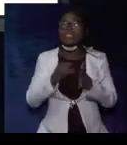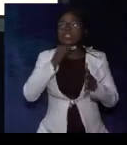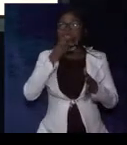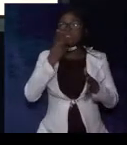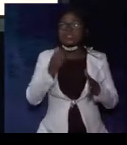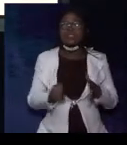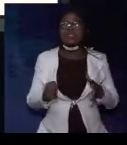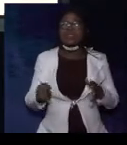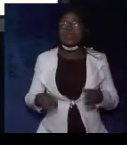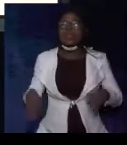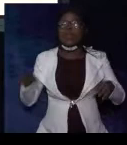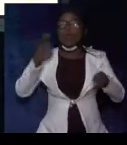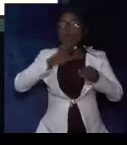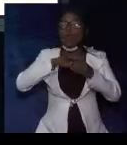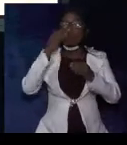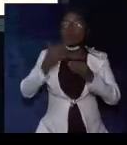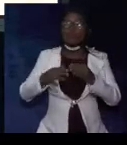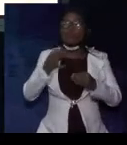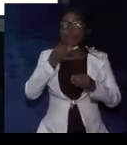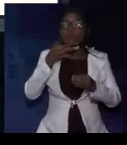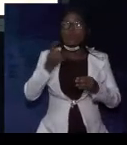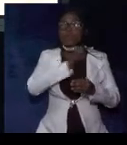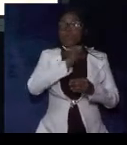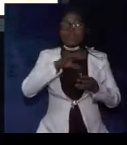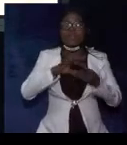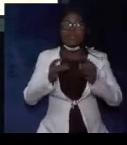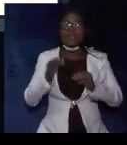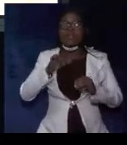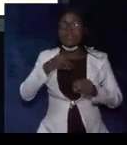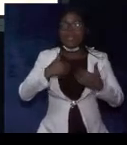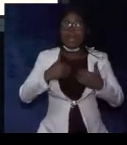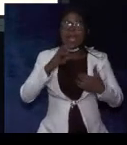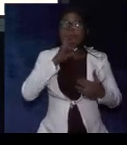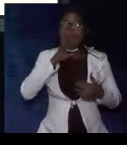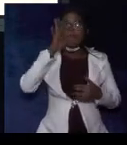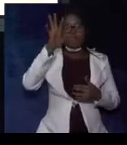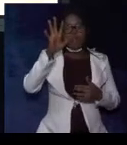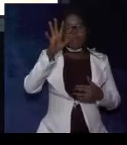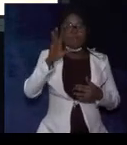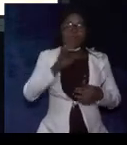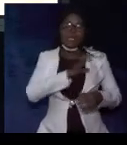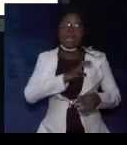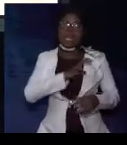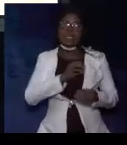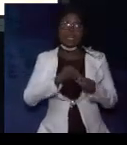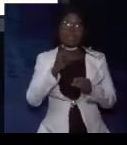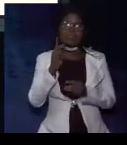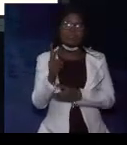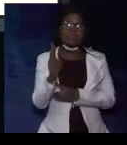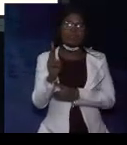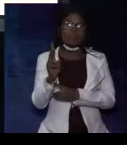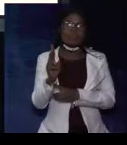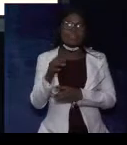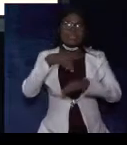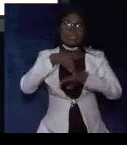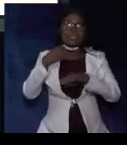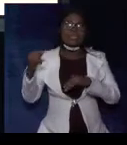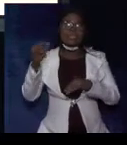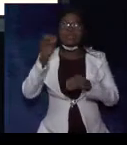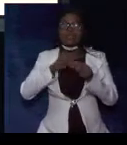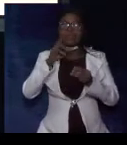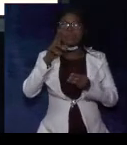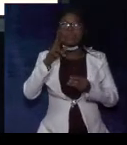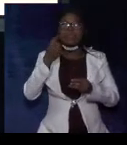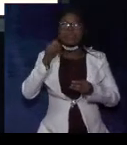story. Don't forget, I said there are 5, and the 5 are the characters, the